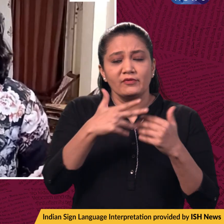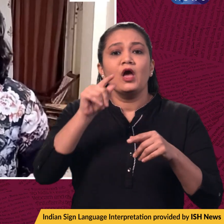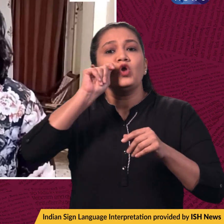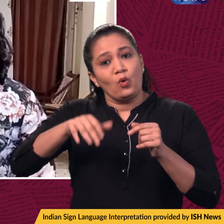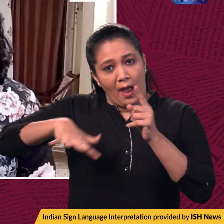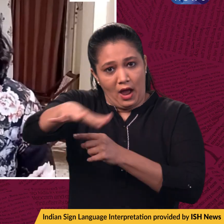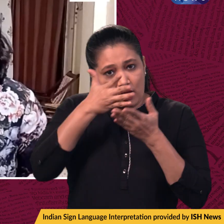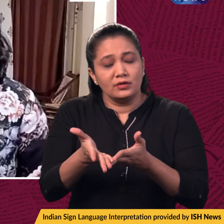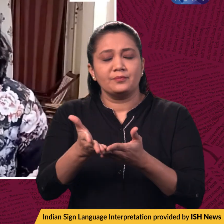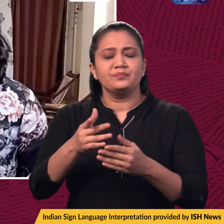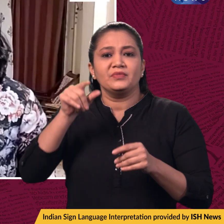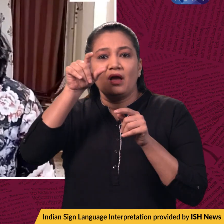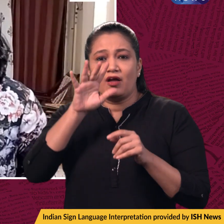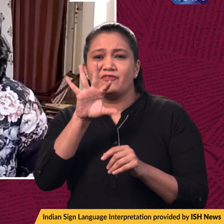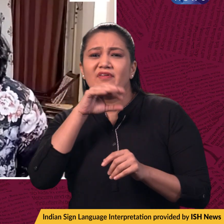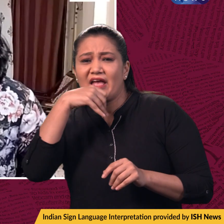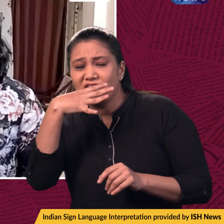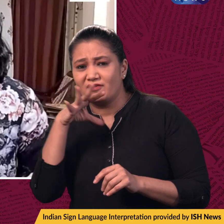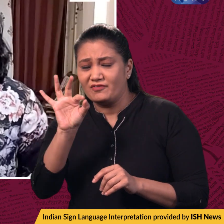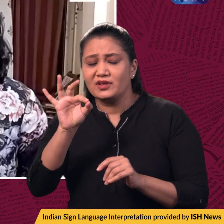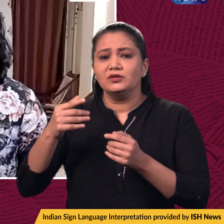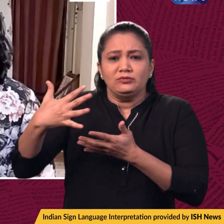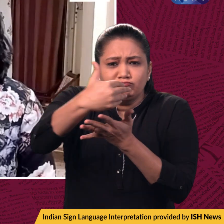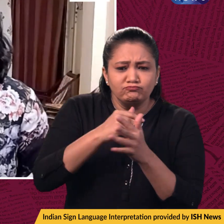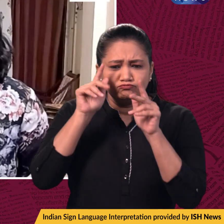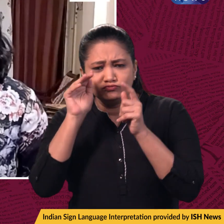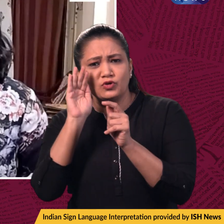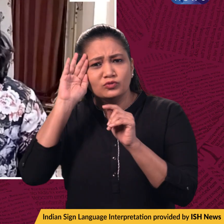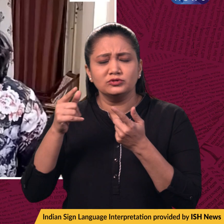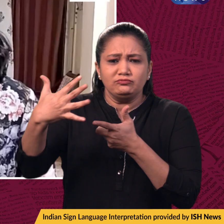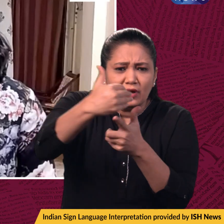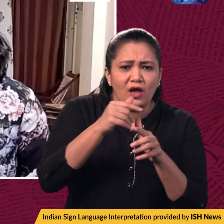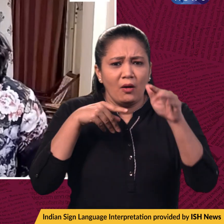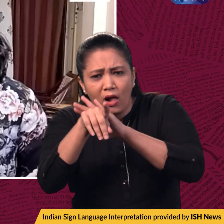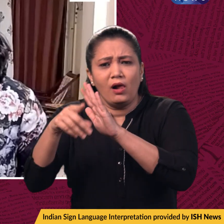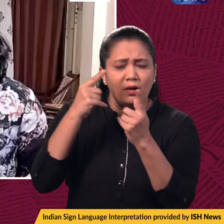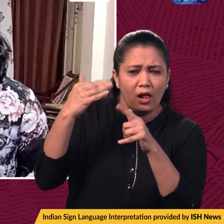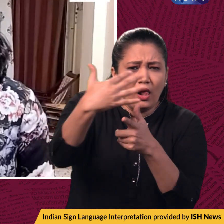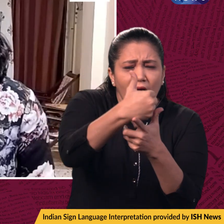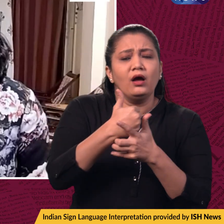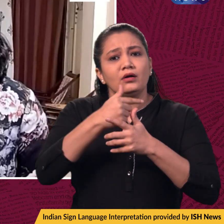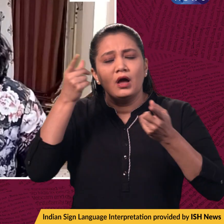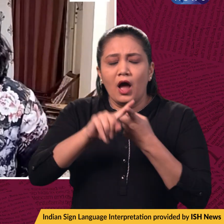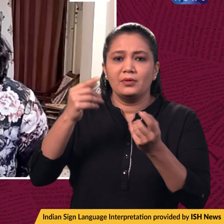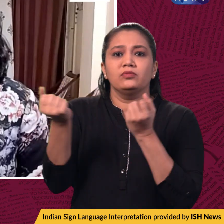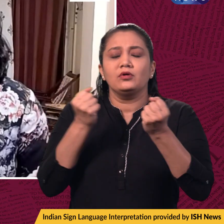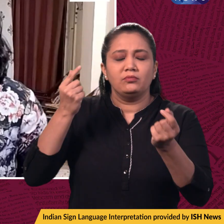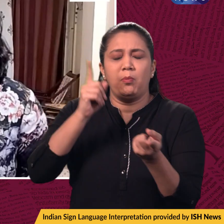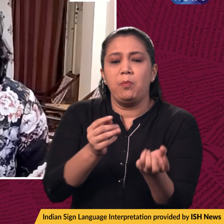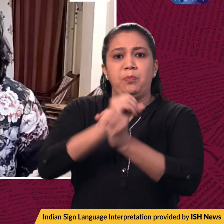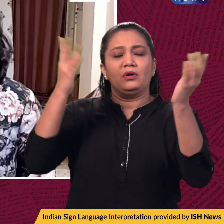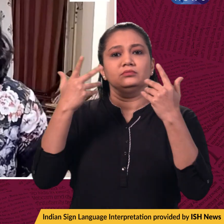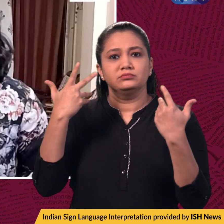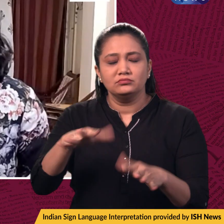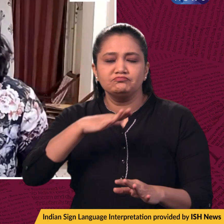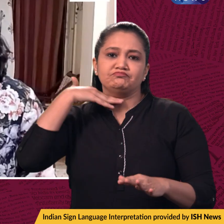Ukraine. Now, the 50-year-old was gathering material for a report about refugees when his vehicle was hit at a checkpoint